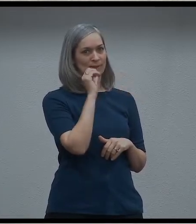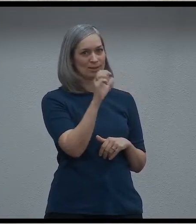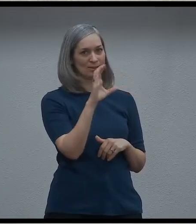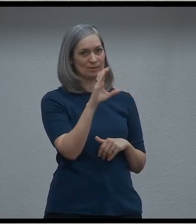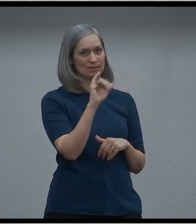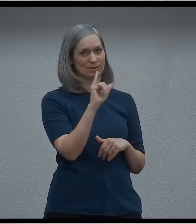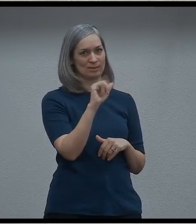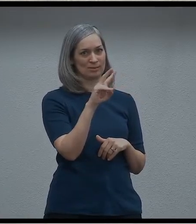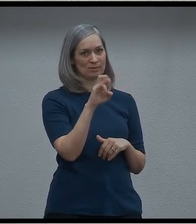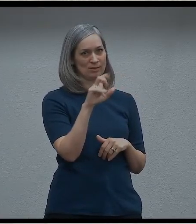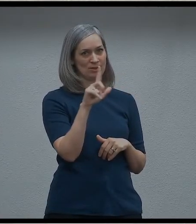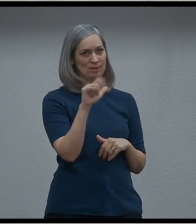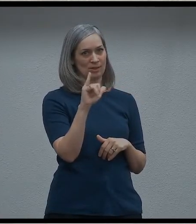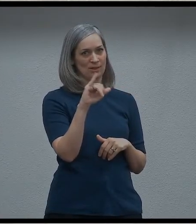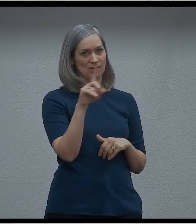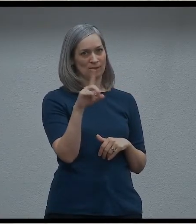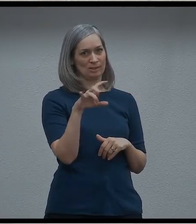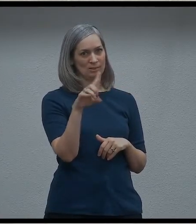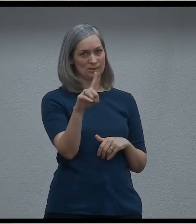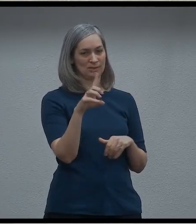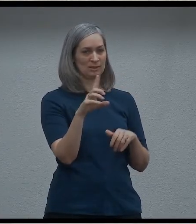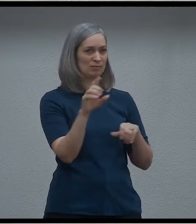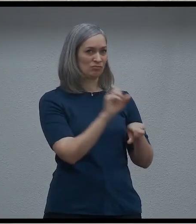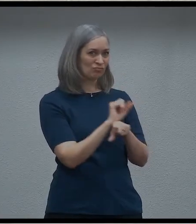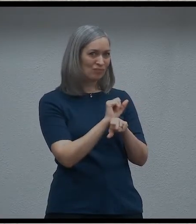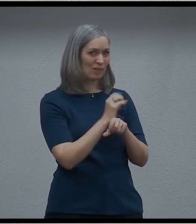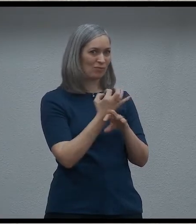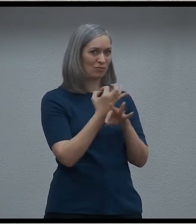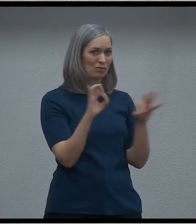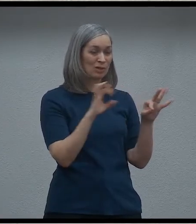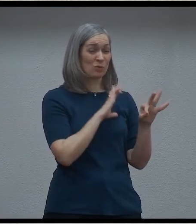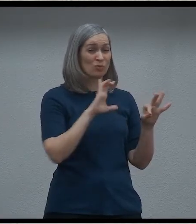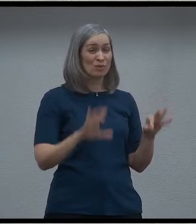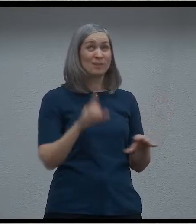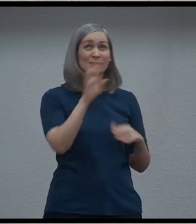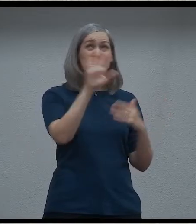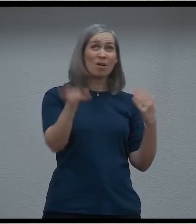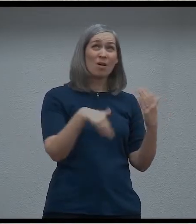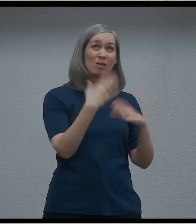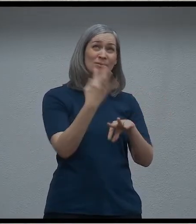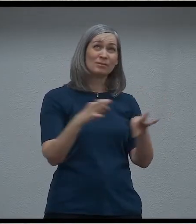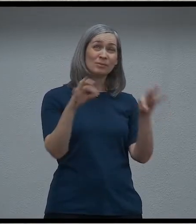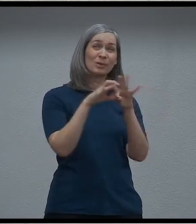free. Christ is all that matters, and he lives in all of us."